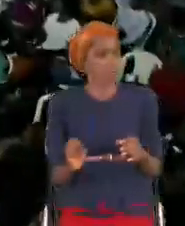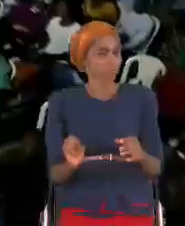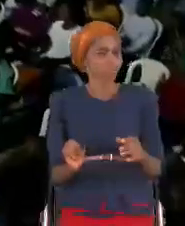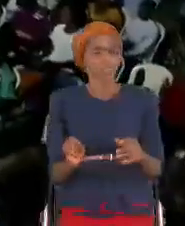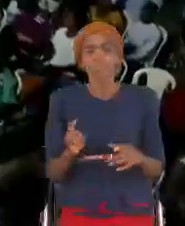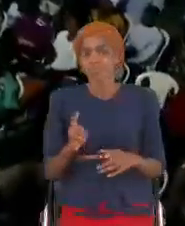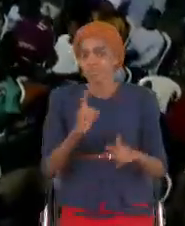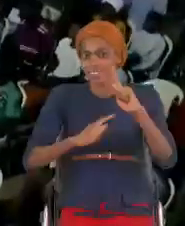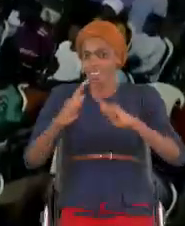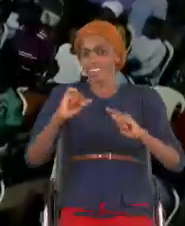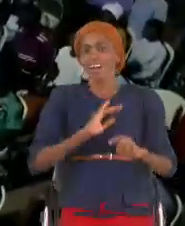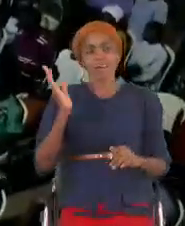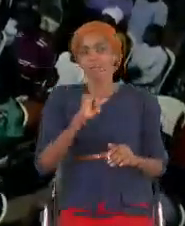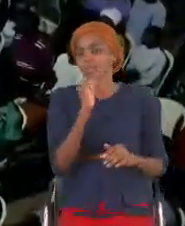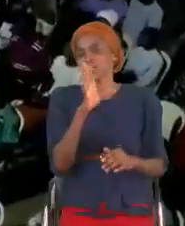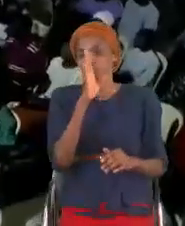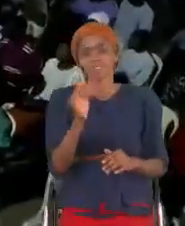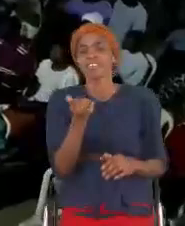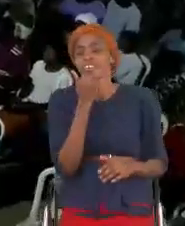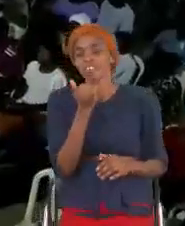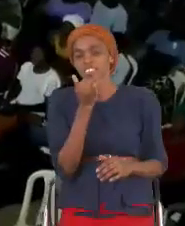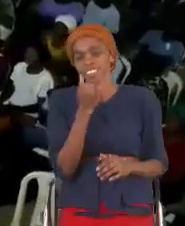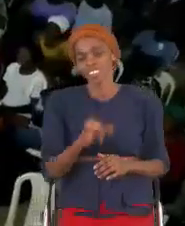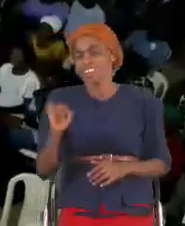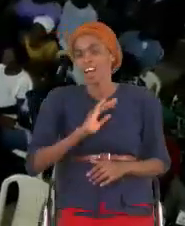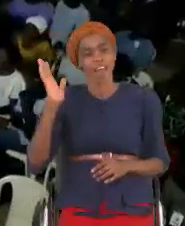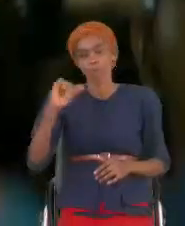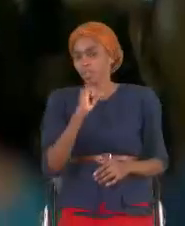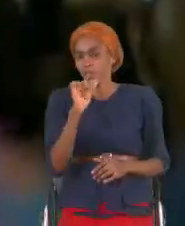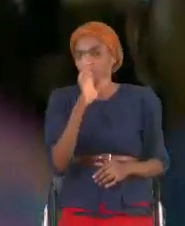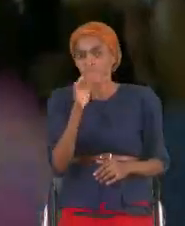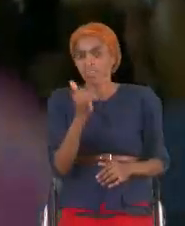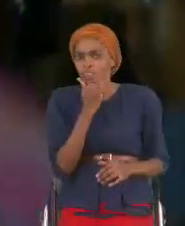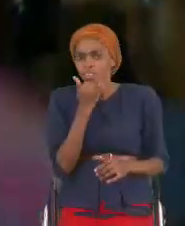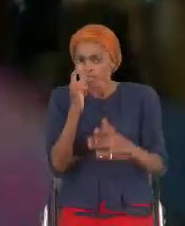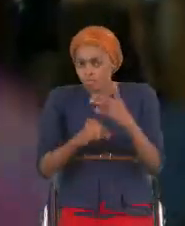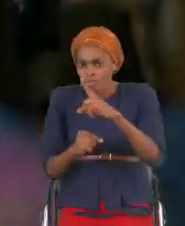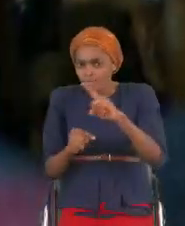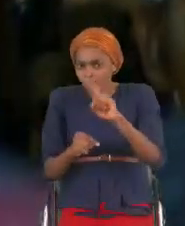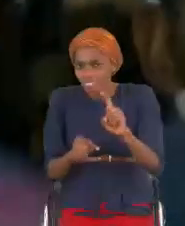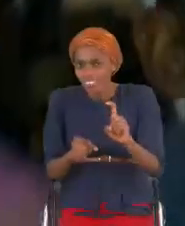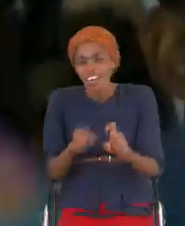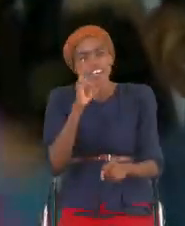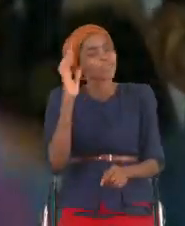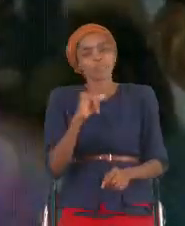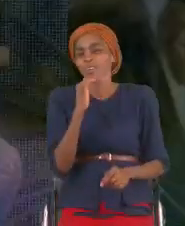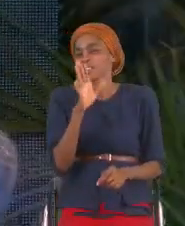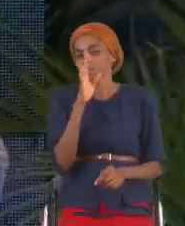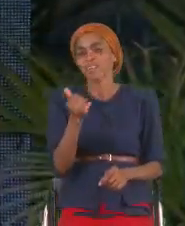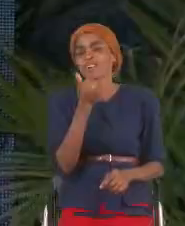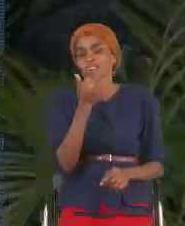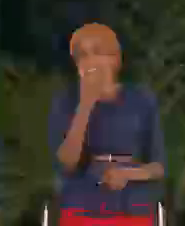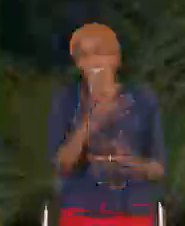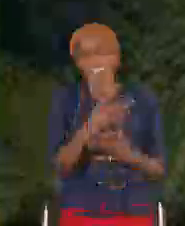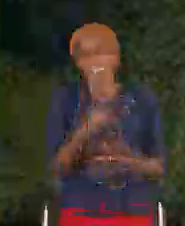not be offended. I will not be offended. You will not be offended, and you'll